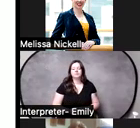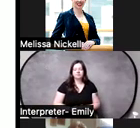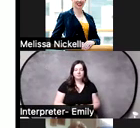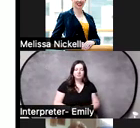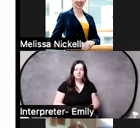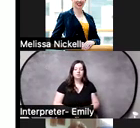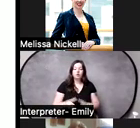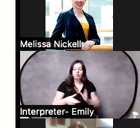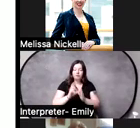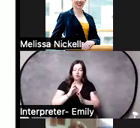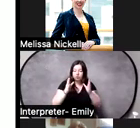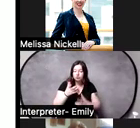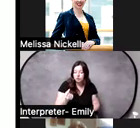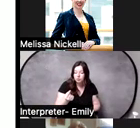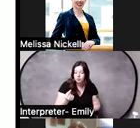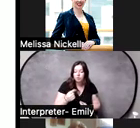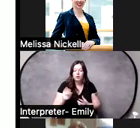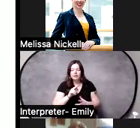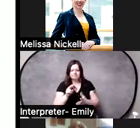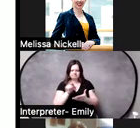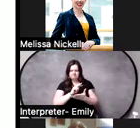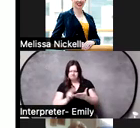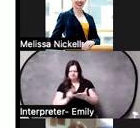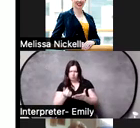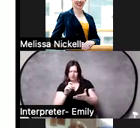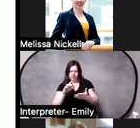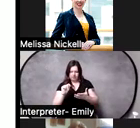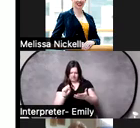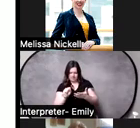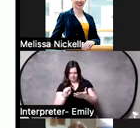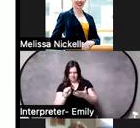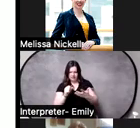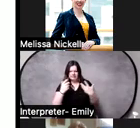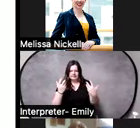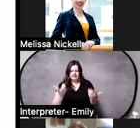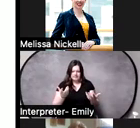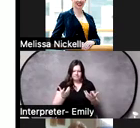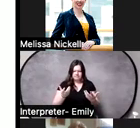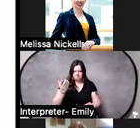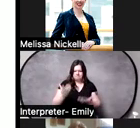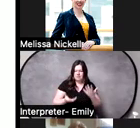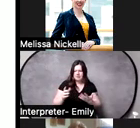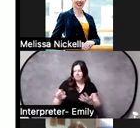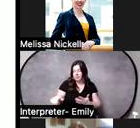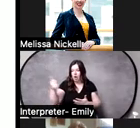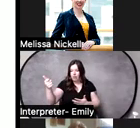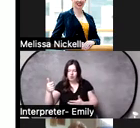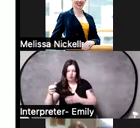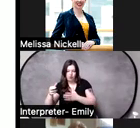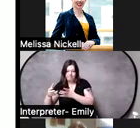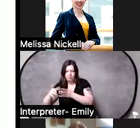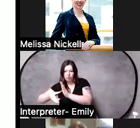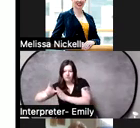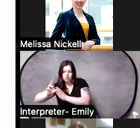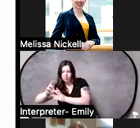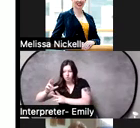know what the other reviewers might be thinking, and they're going to give an overall impact score. So if a grant gets an overall impact score